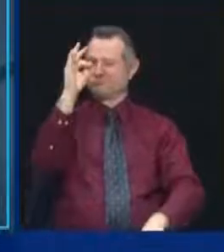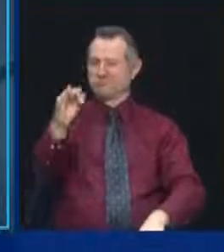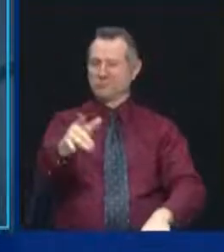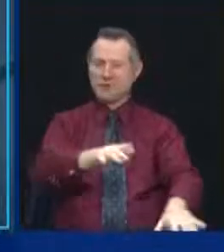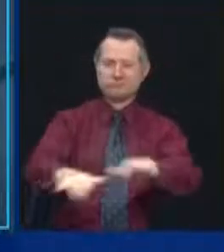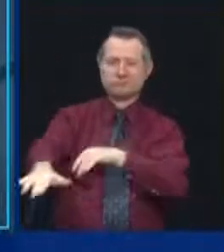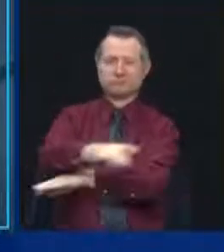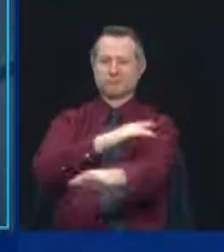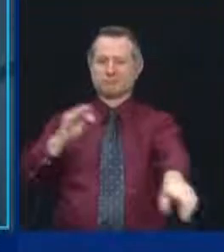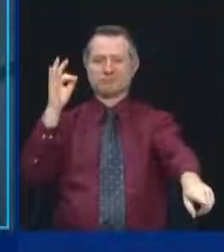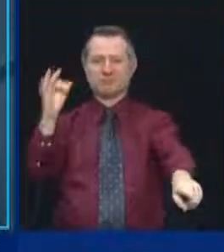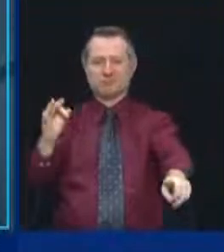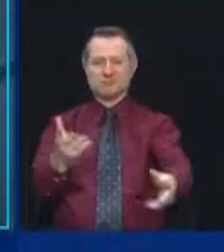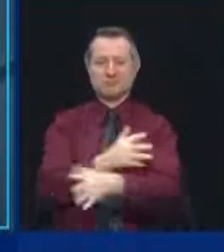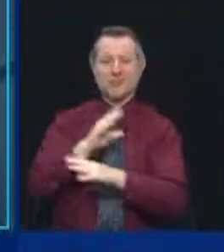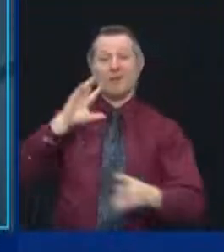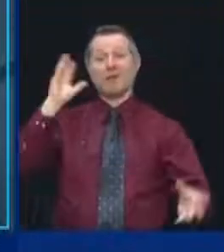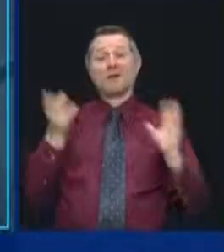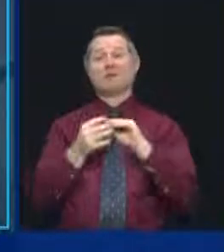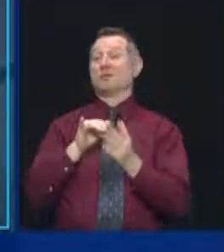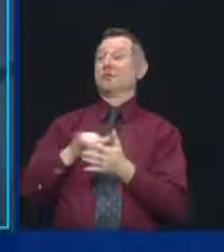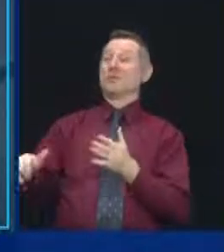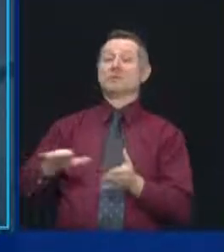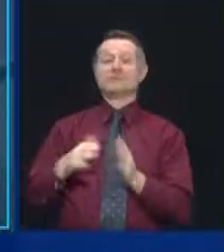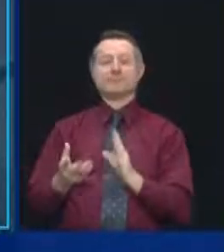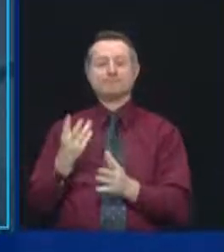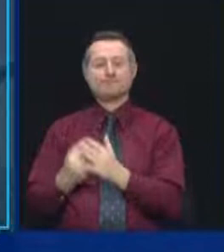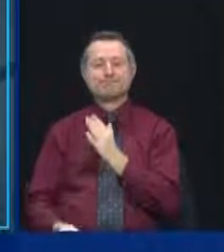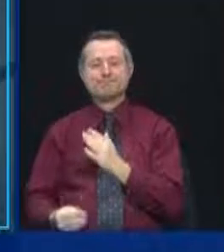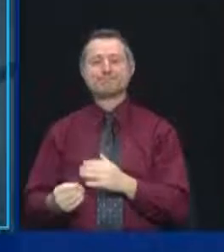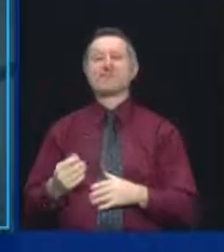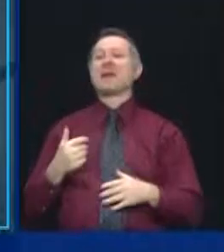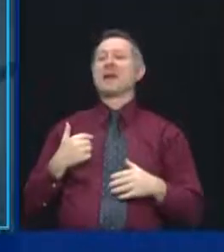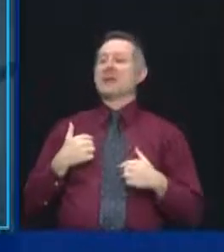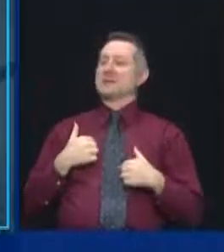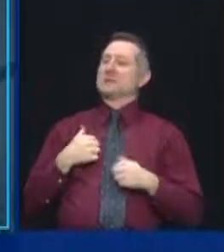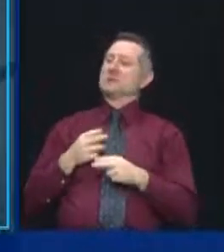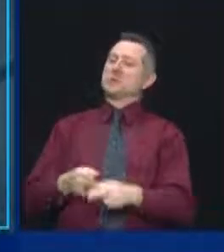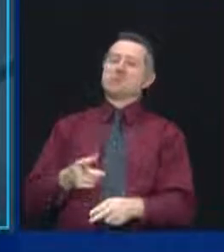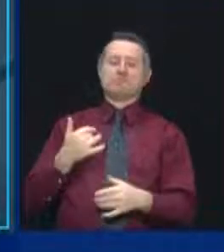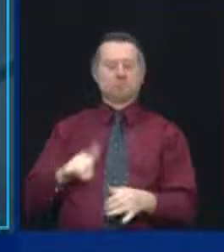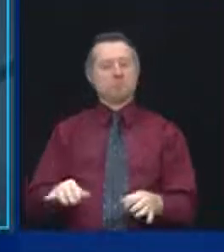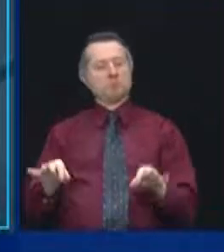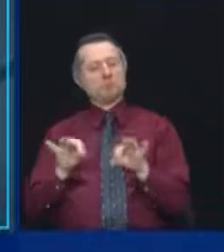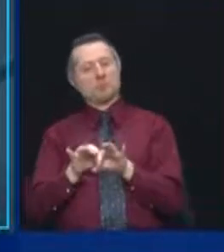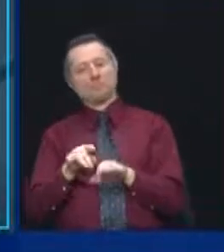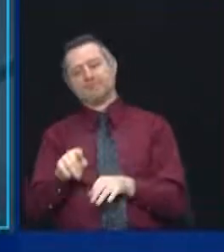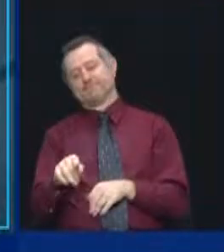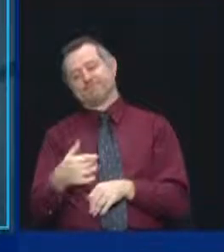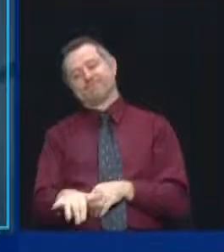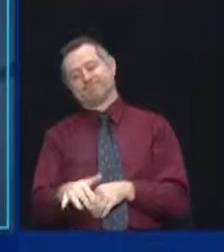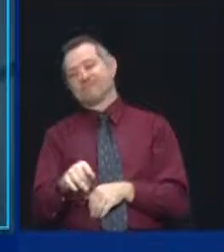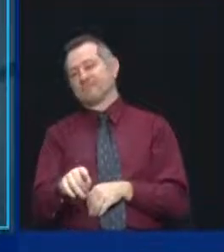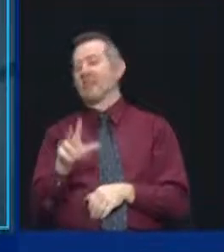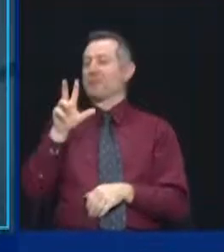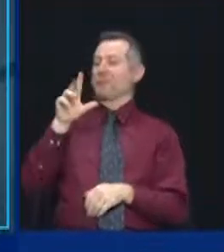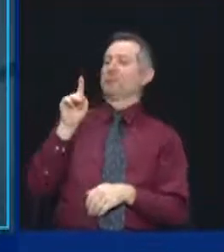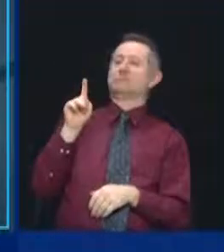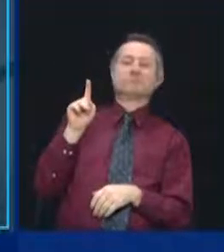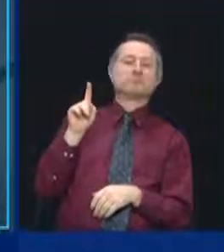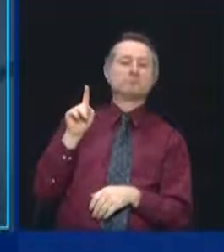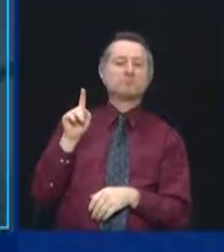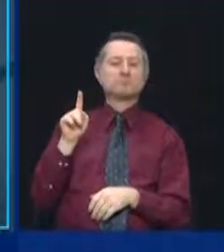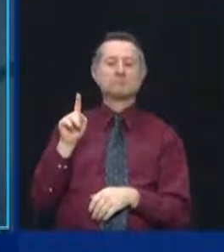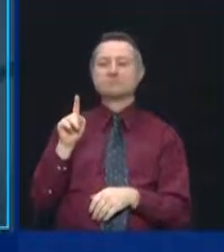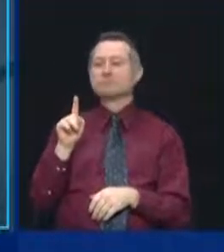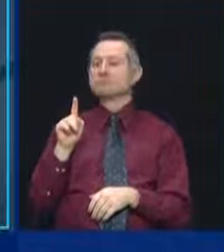Statewide deaths, which to me is always the most important number on the charts, 31. It is much